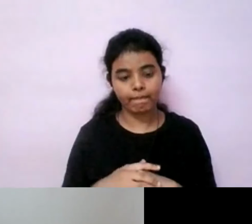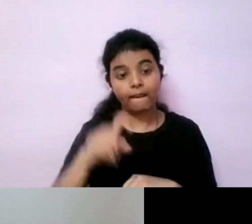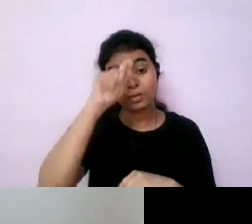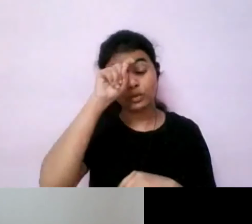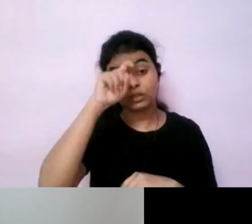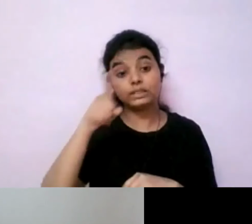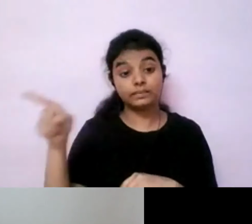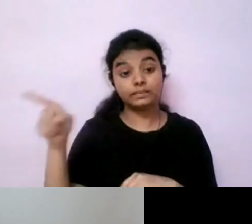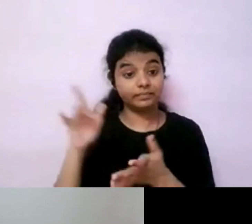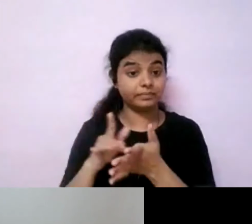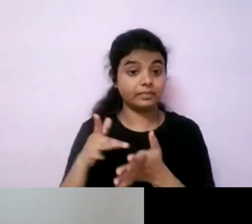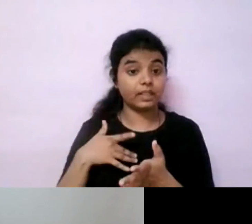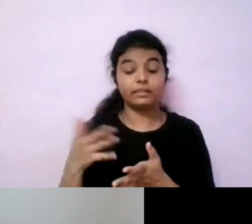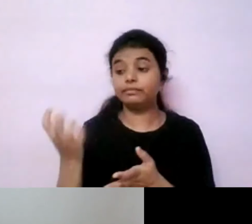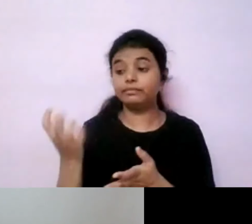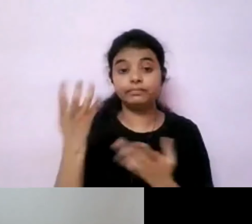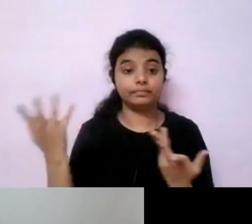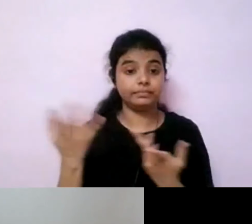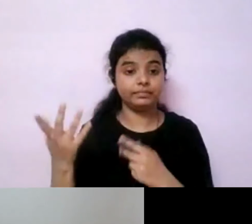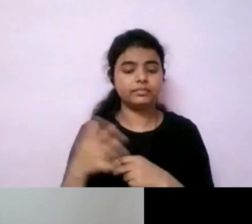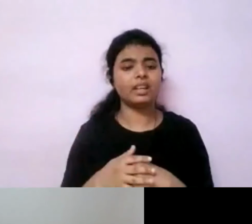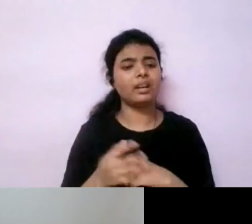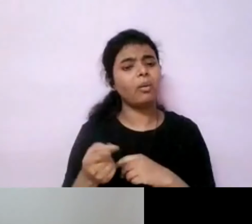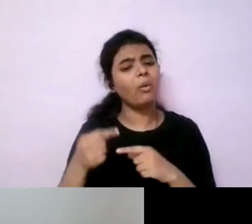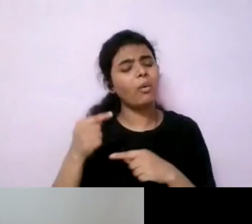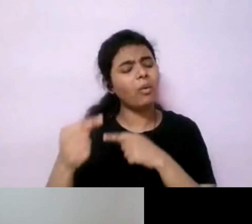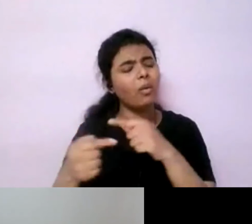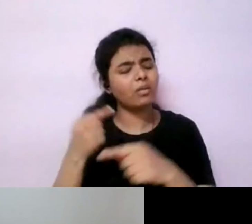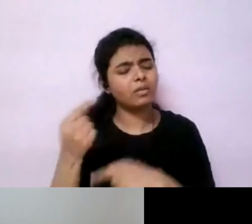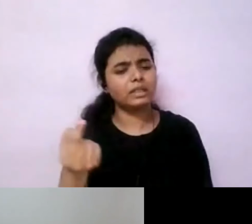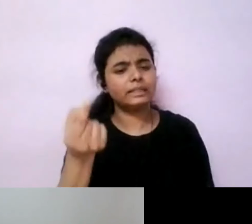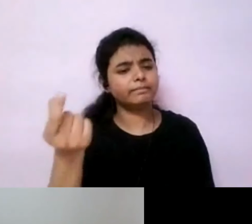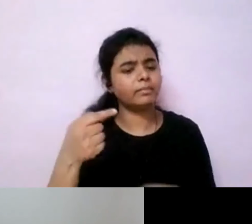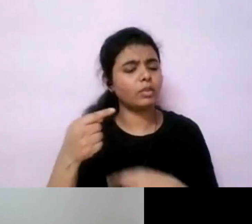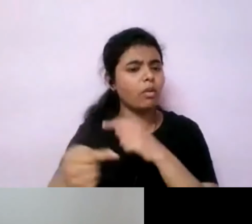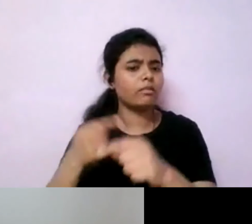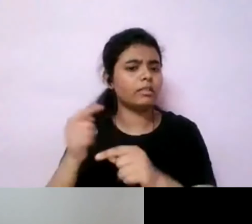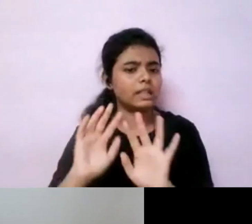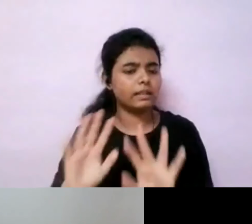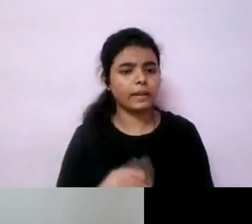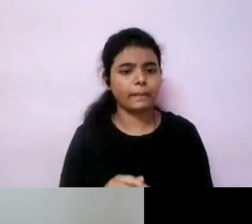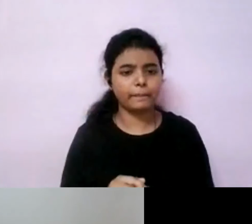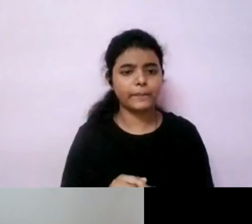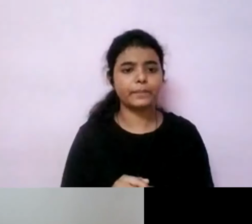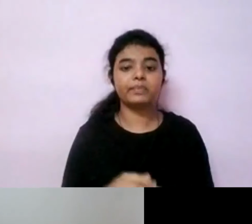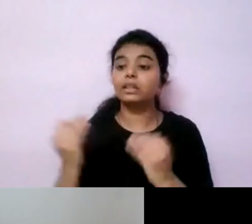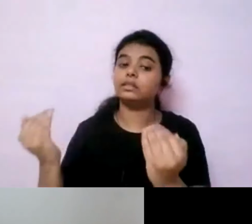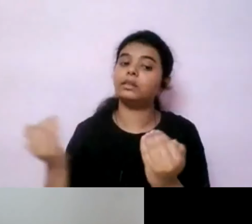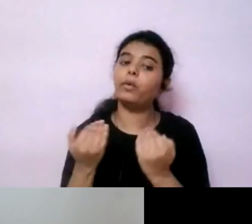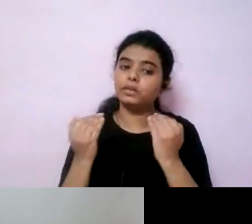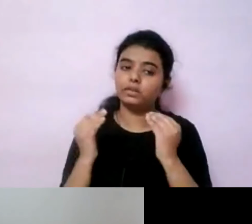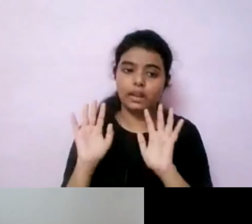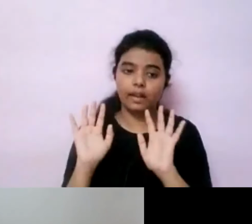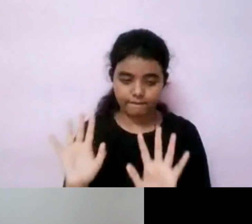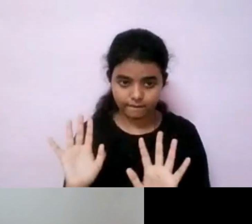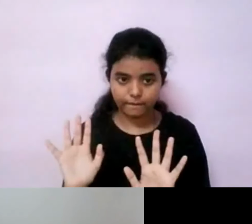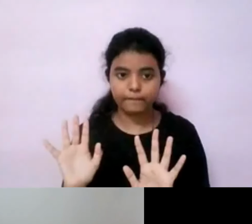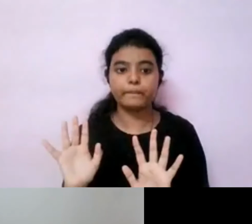found was often a big, network of support,